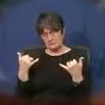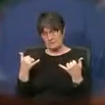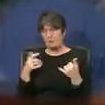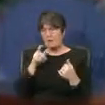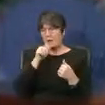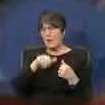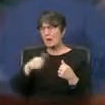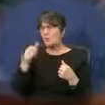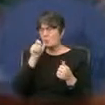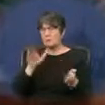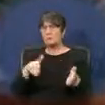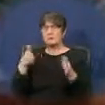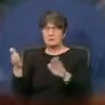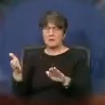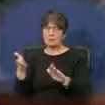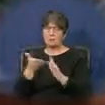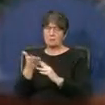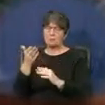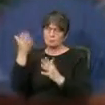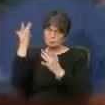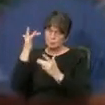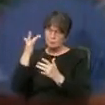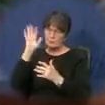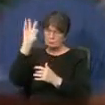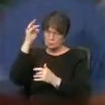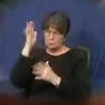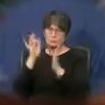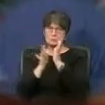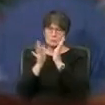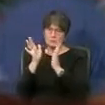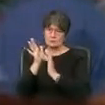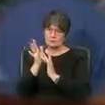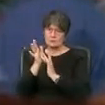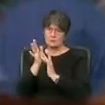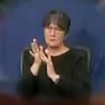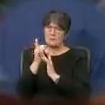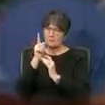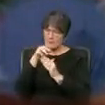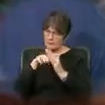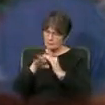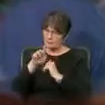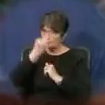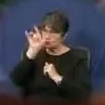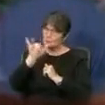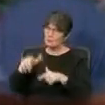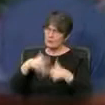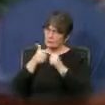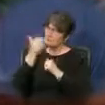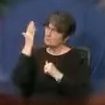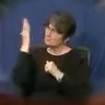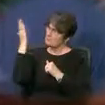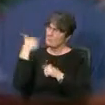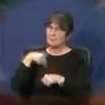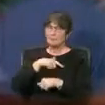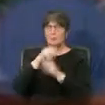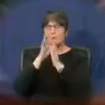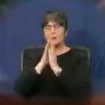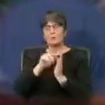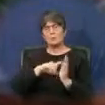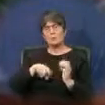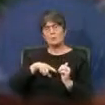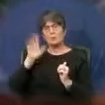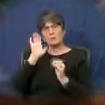who have died through the mercy and grace of Jesus, may enter into eternal life with him, we pray to the